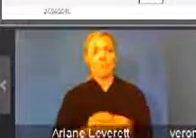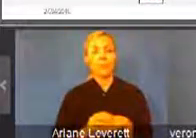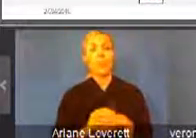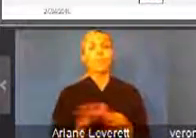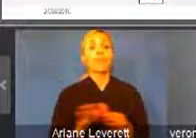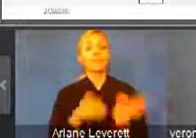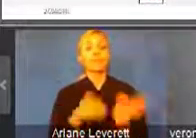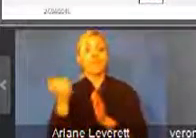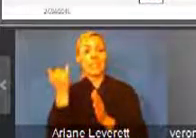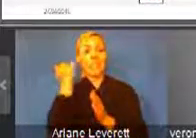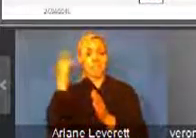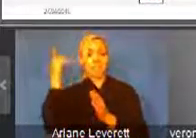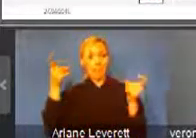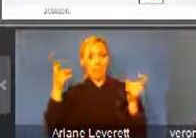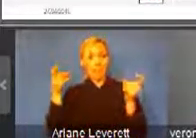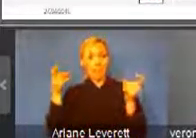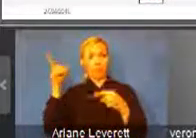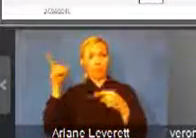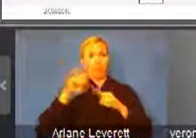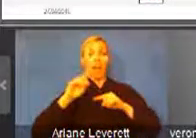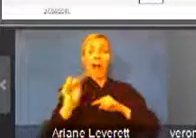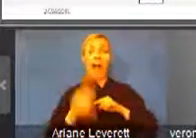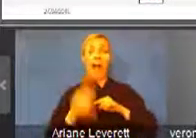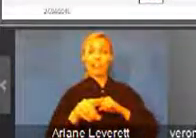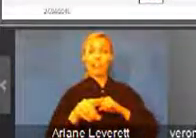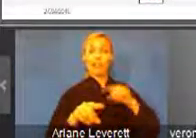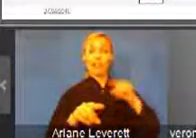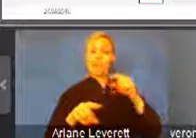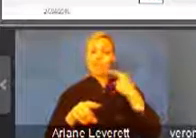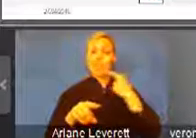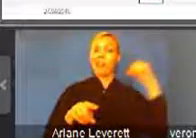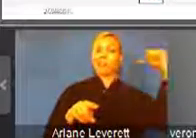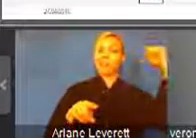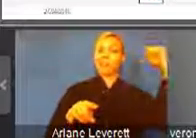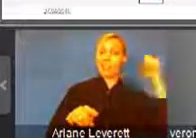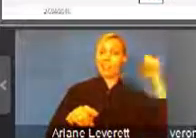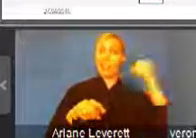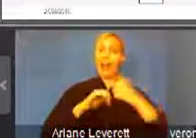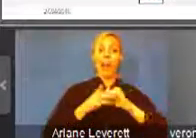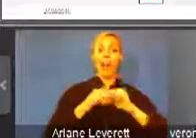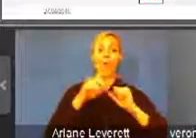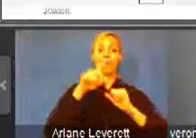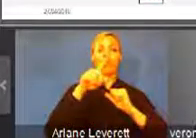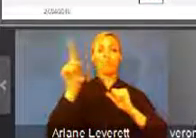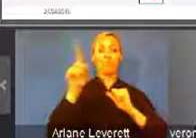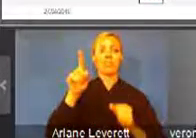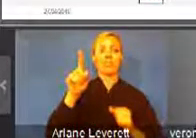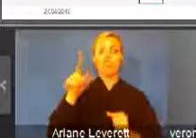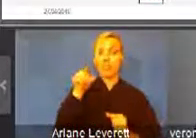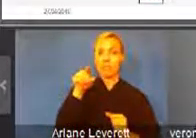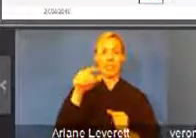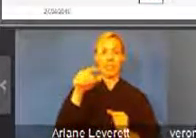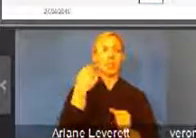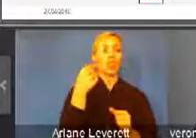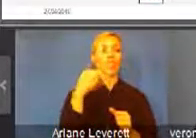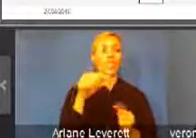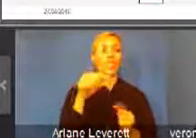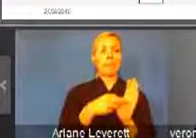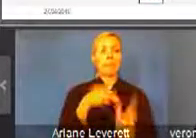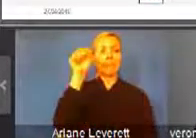can answer yes by clicking in the green icon, and similarly, if the answer is no, you